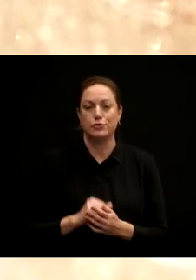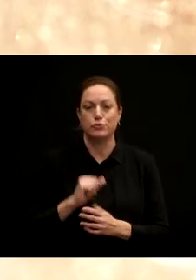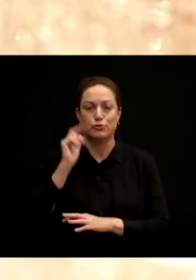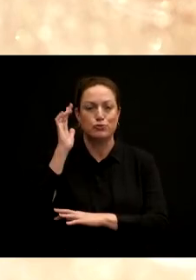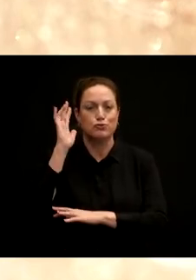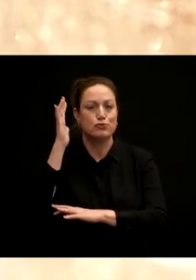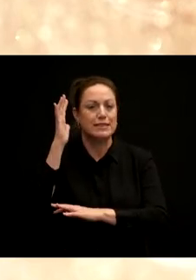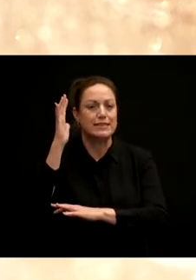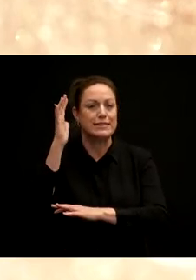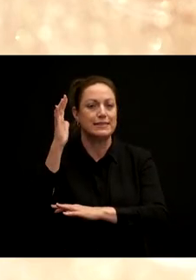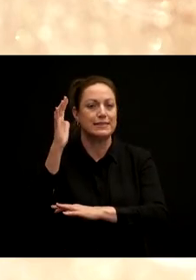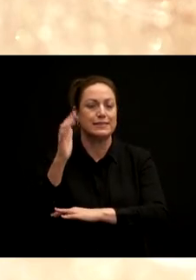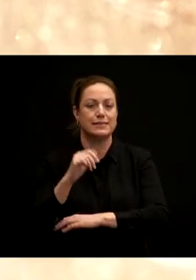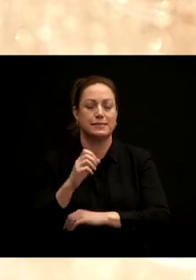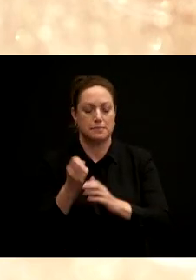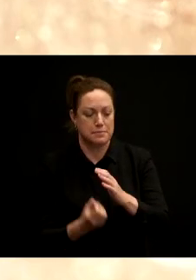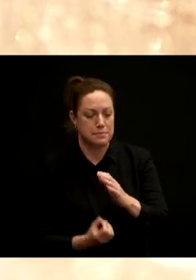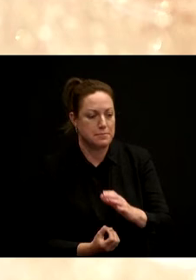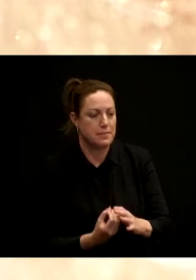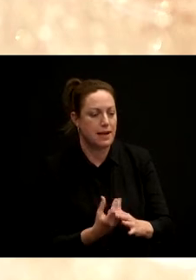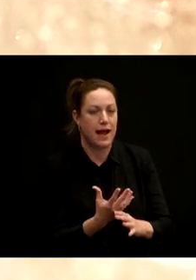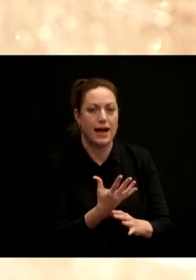trees and plants.